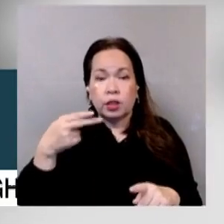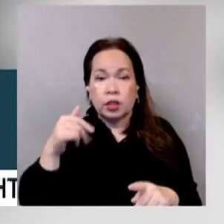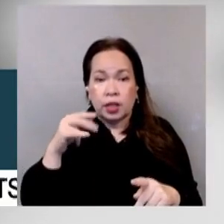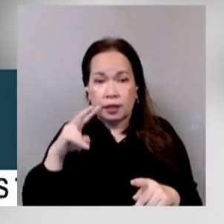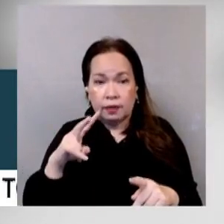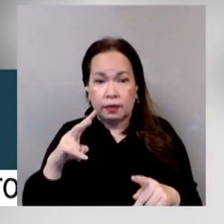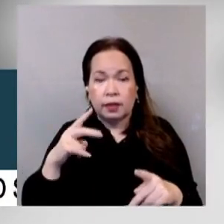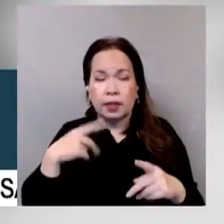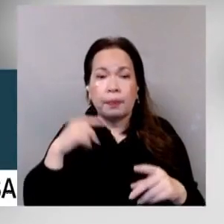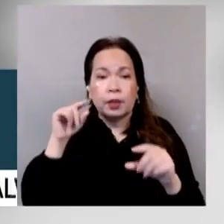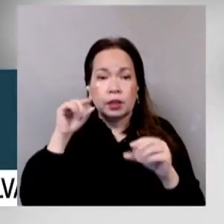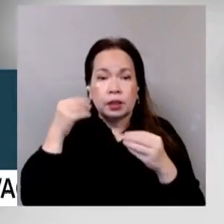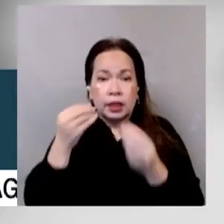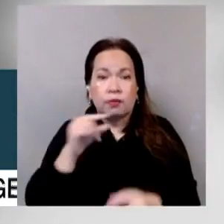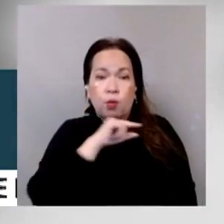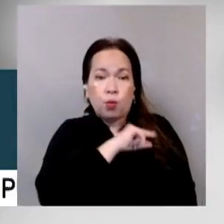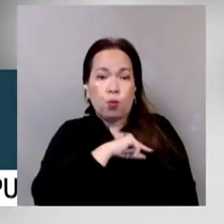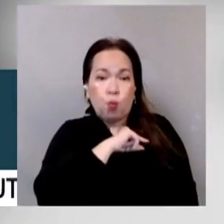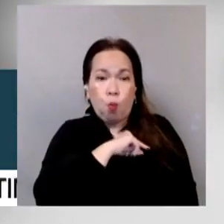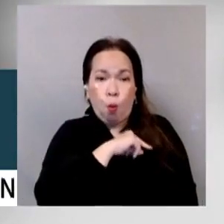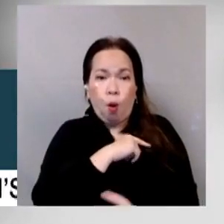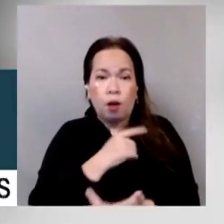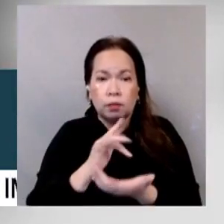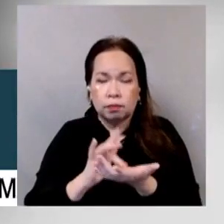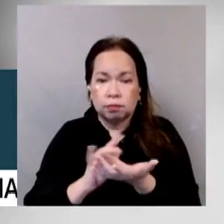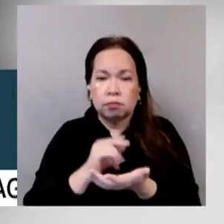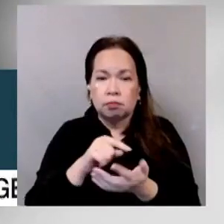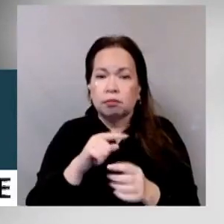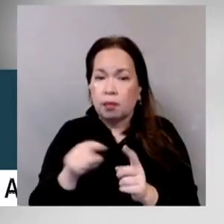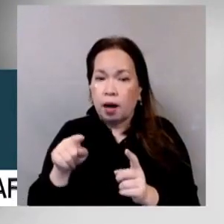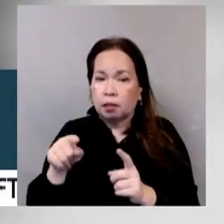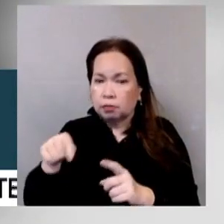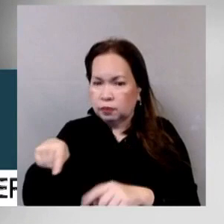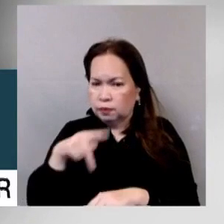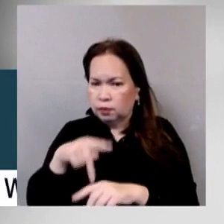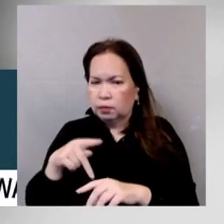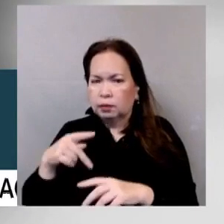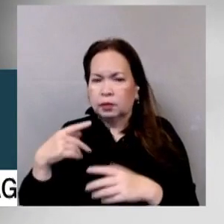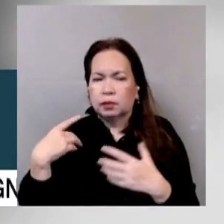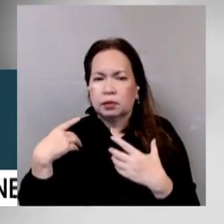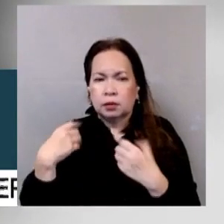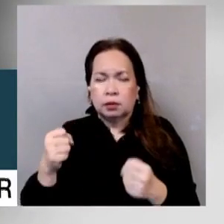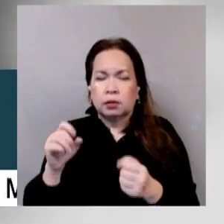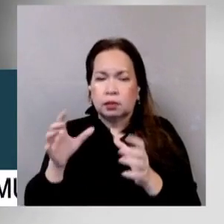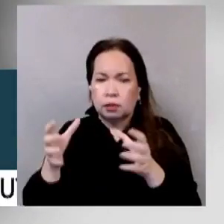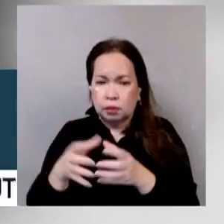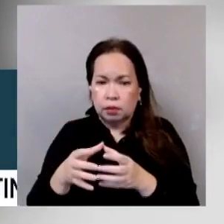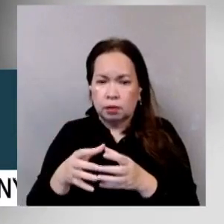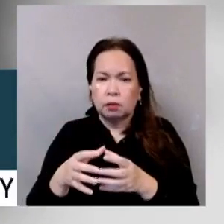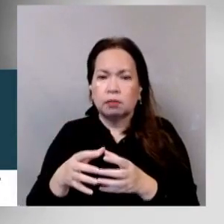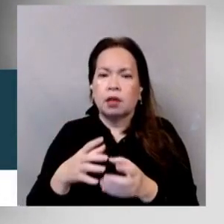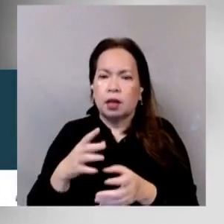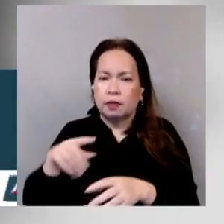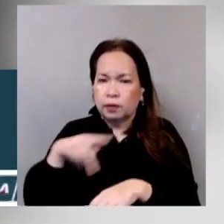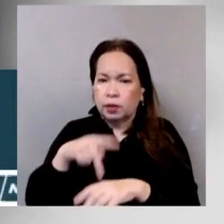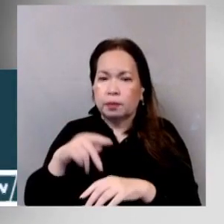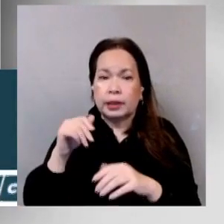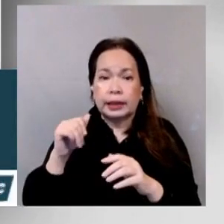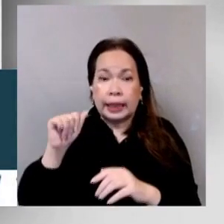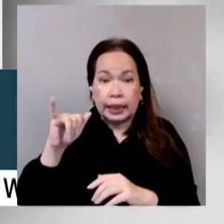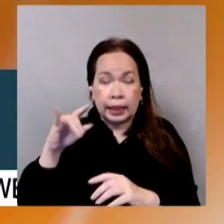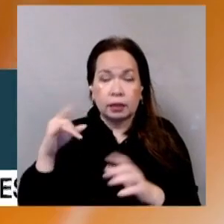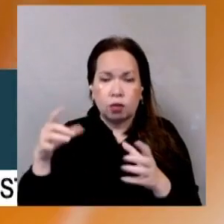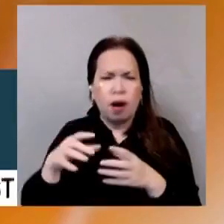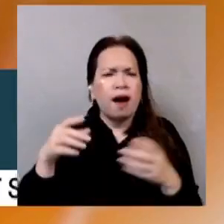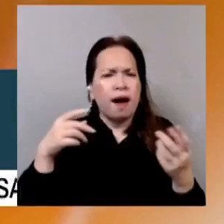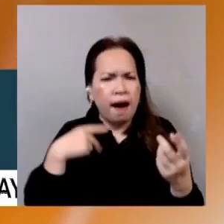the health department and the Philippine National AIDS Council assure the PLHIV community that there is no reason to worry. The health department